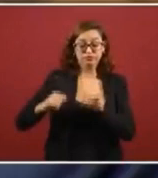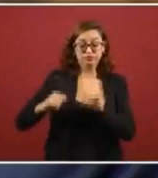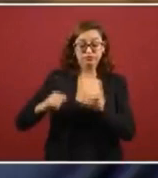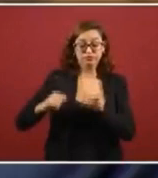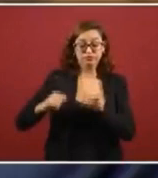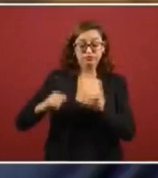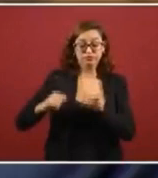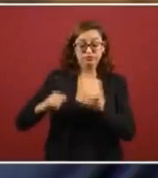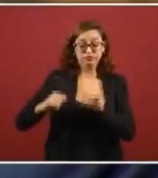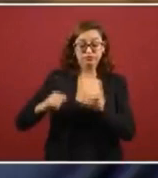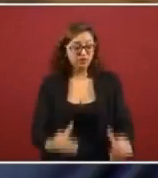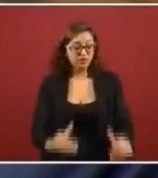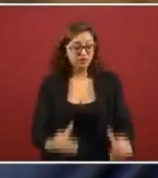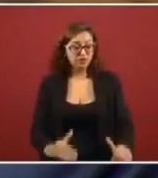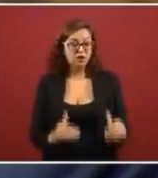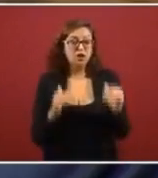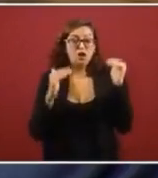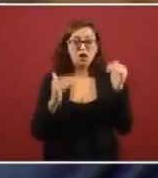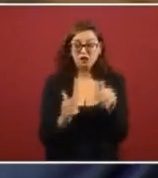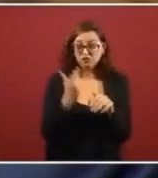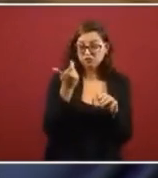functioning officials